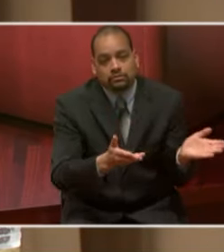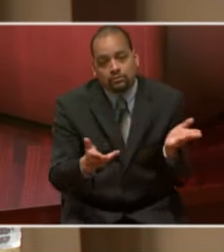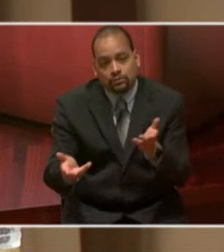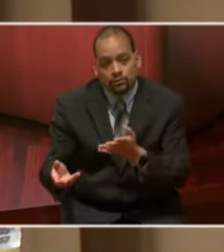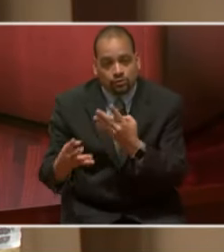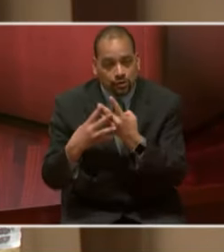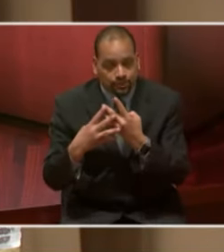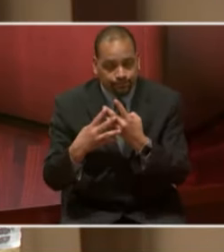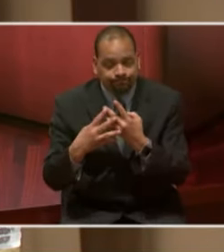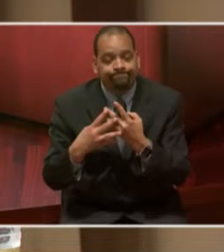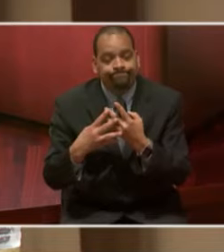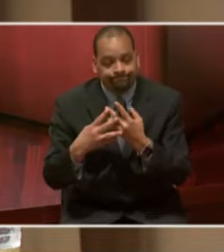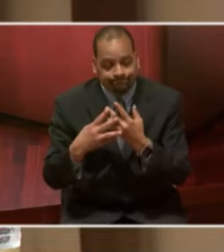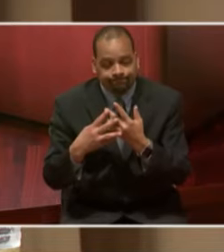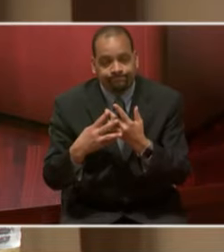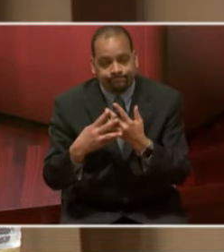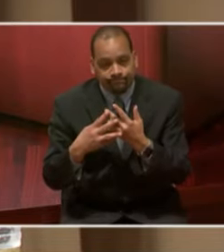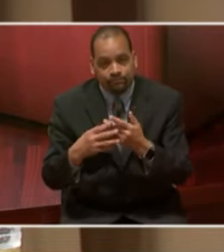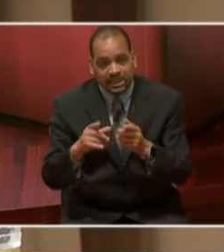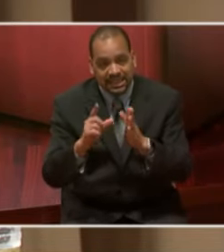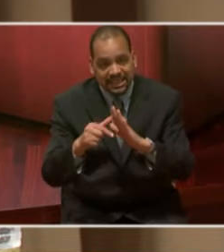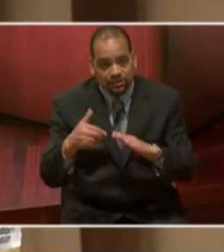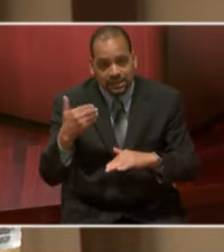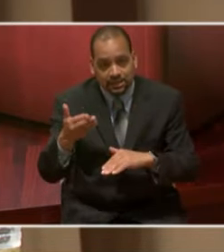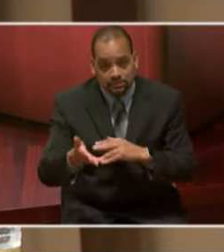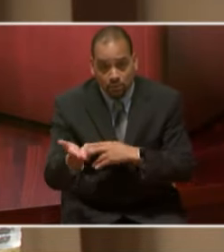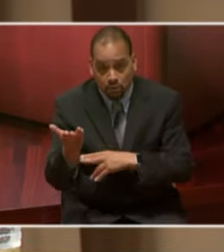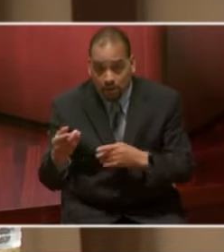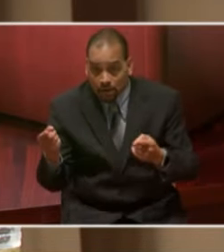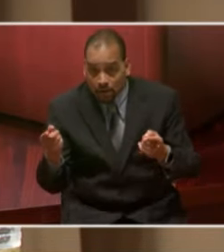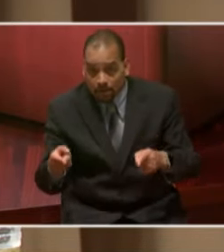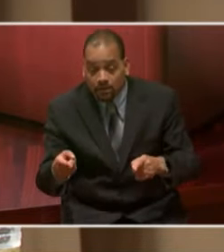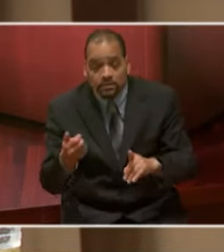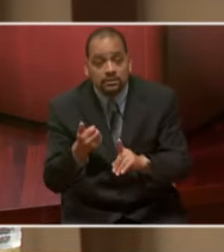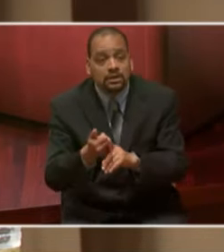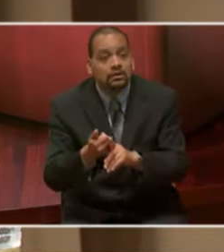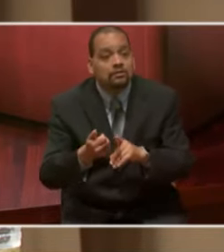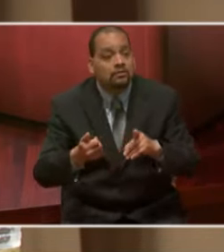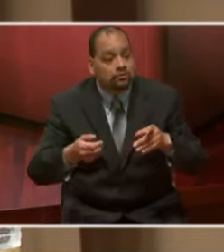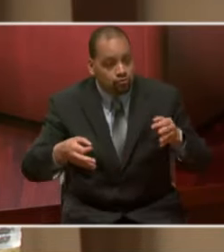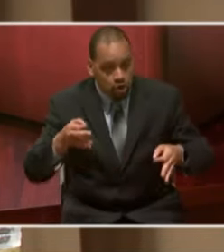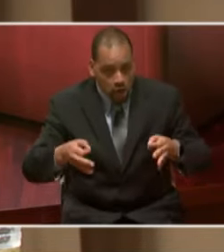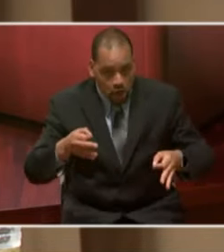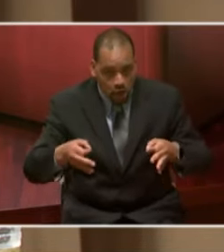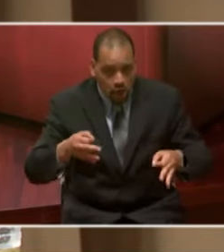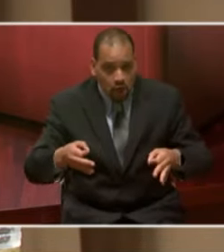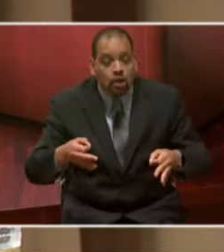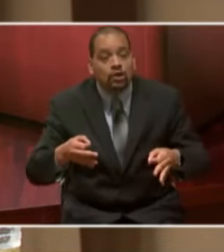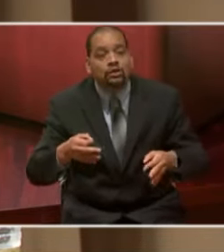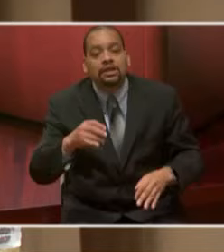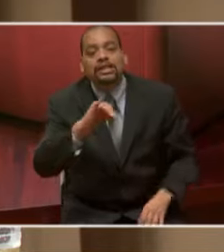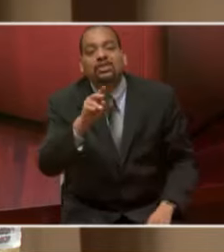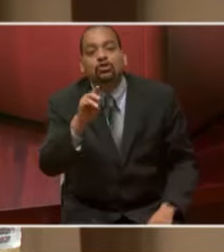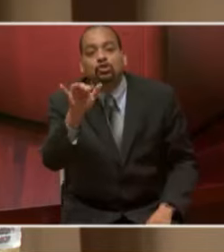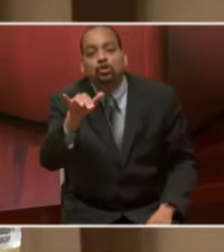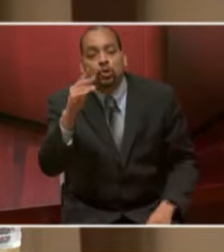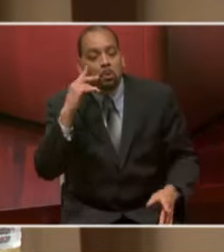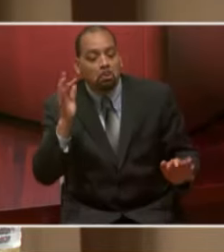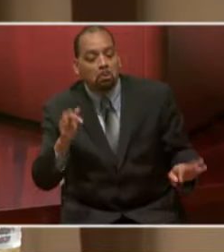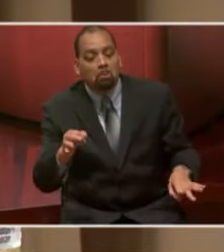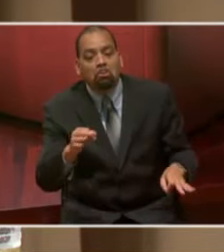participants that wanted to bring people together. And all across the American South, I run into people every